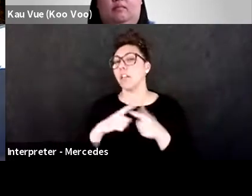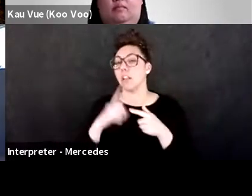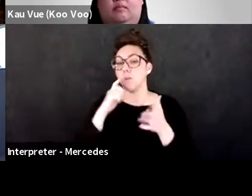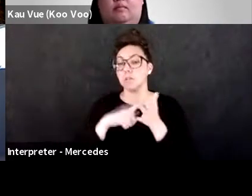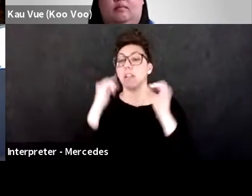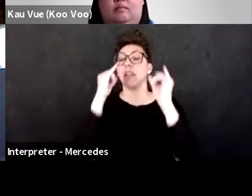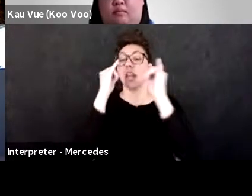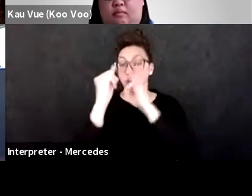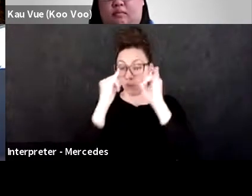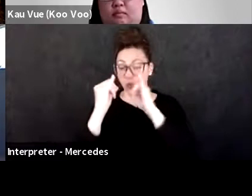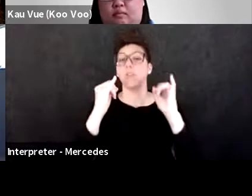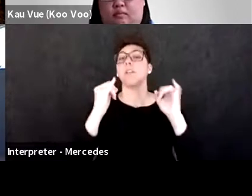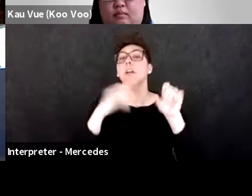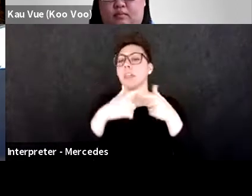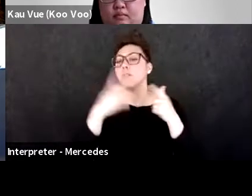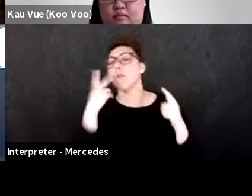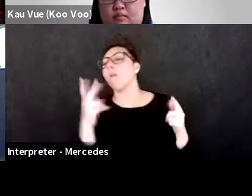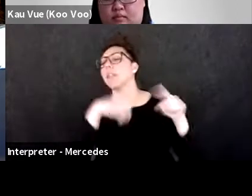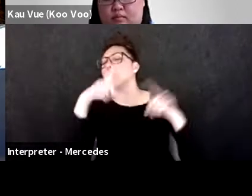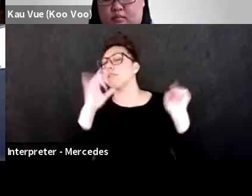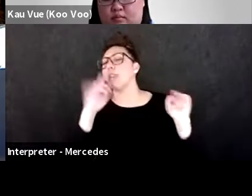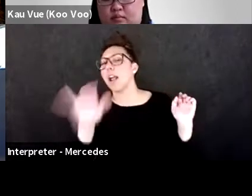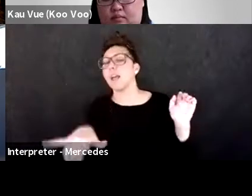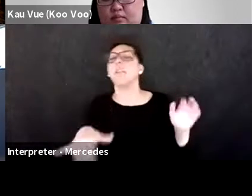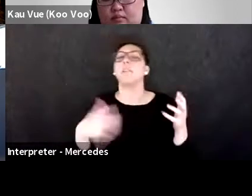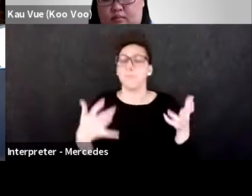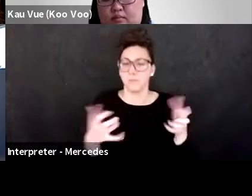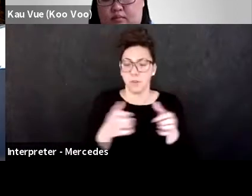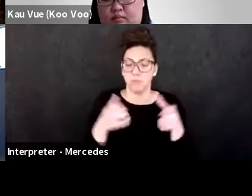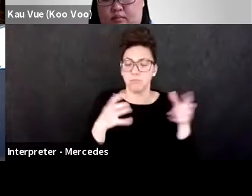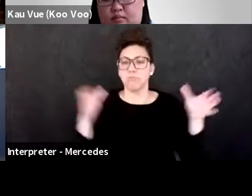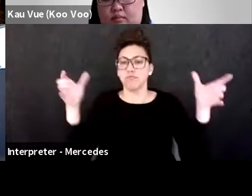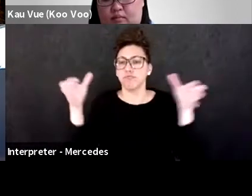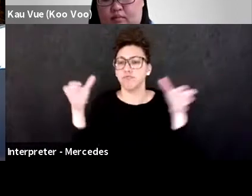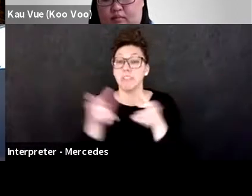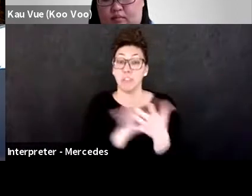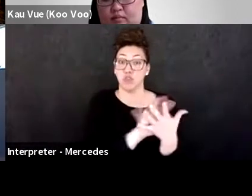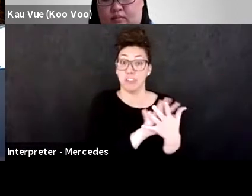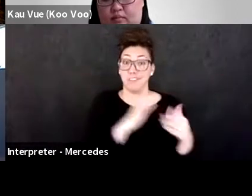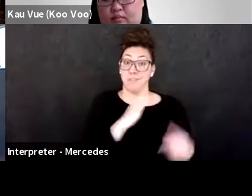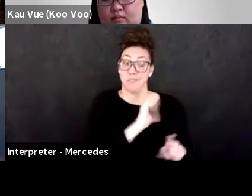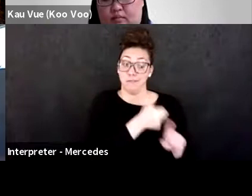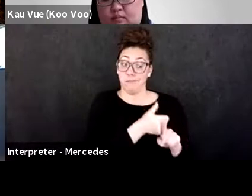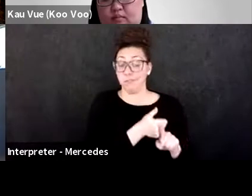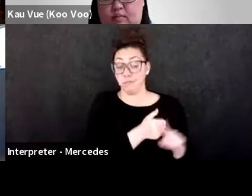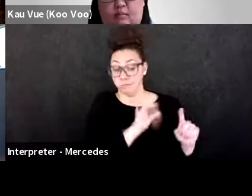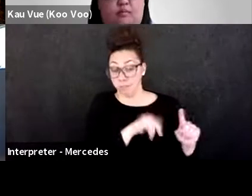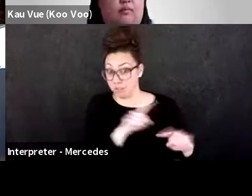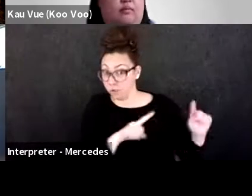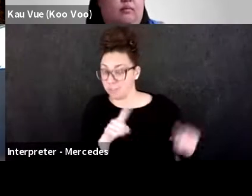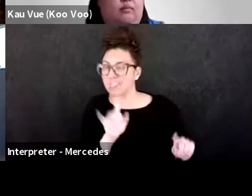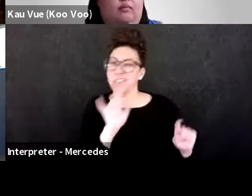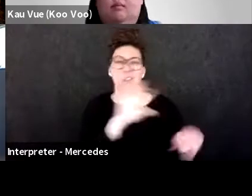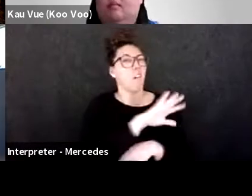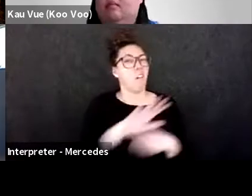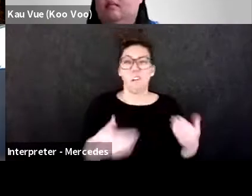what the diversity of that was. We want to look at the diversity of the screening committee itself and track that. So all this